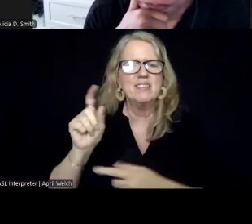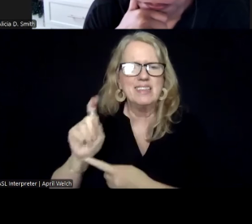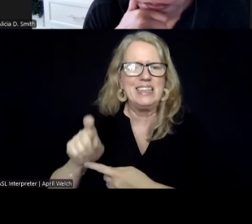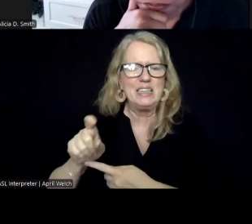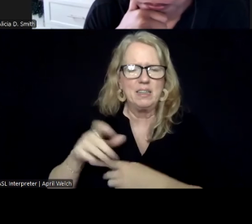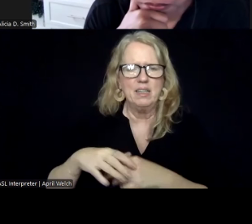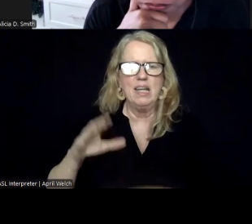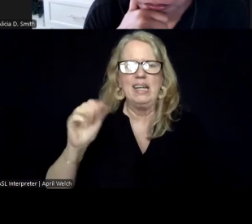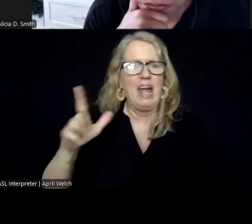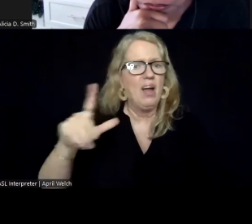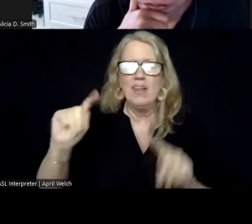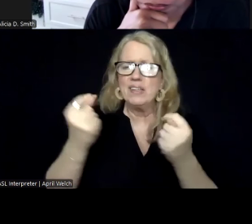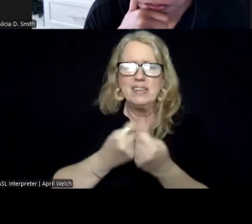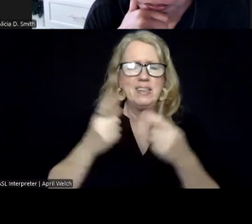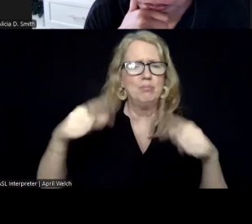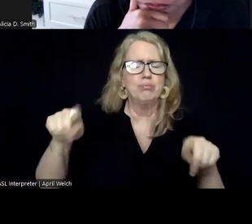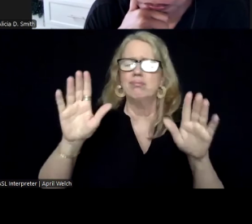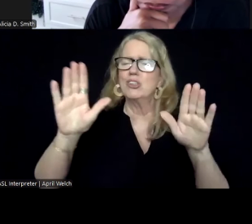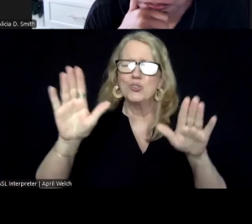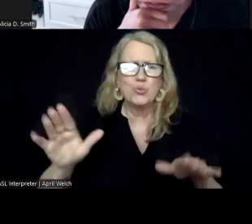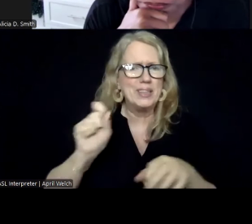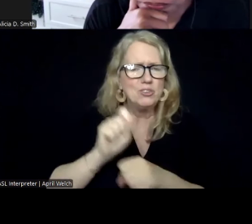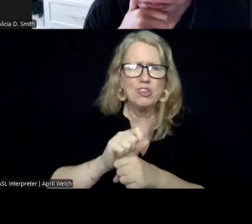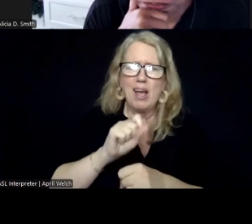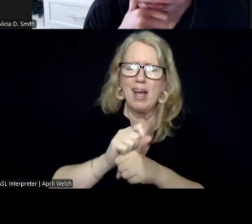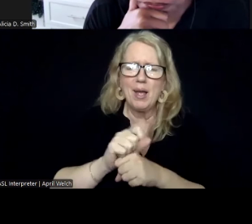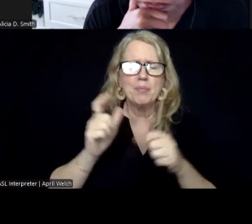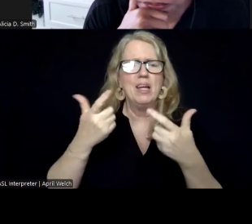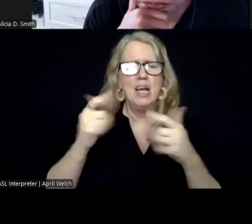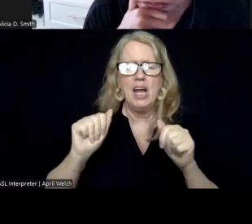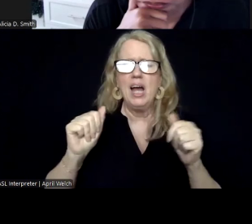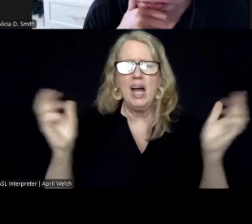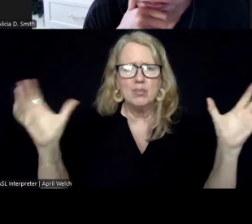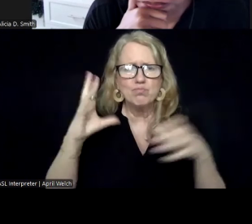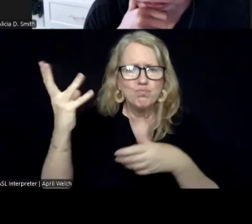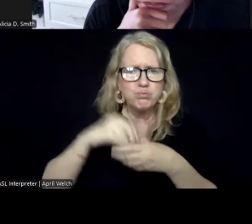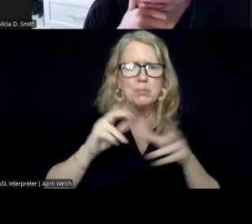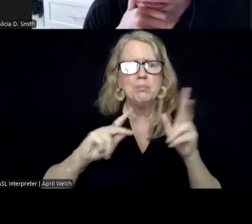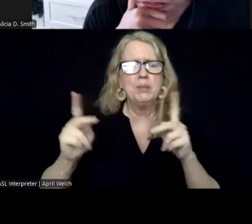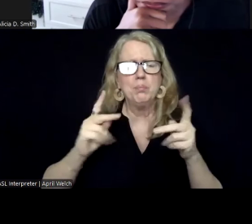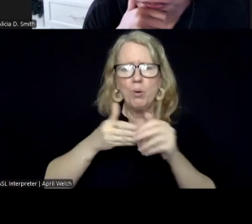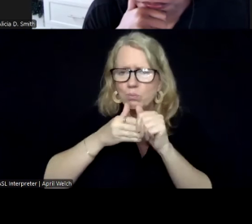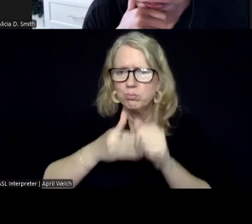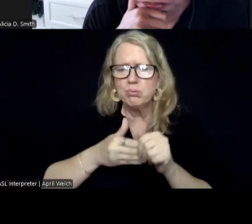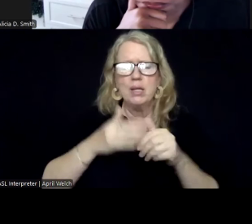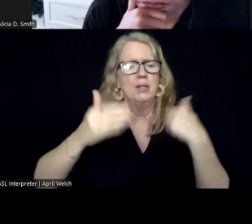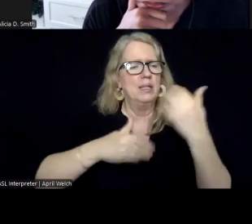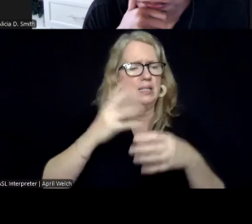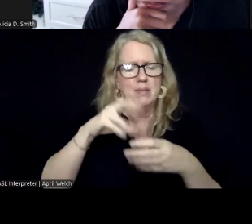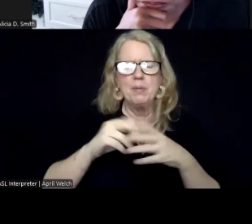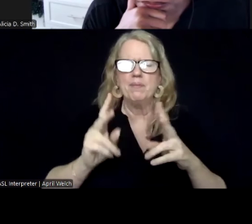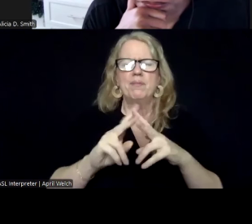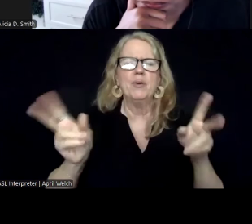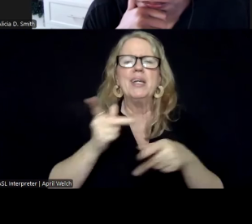Cal and the team just did a great job of bringing people along, participation, obviously a carefully